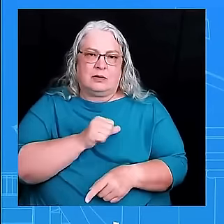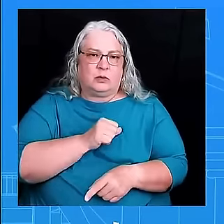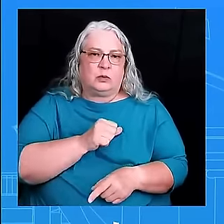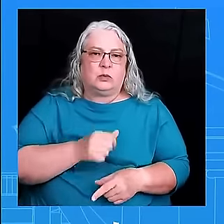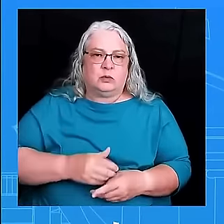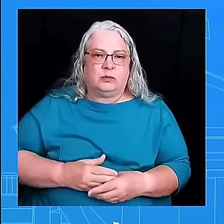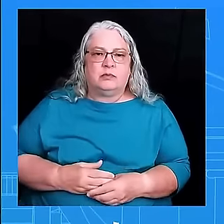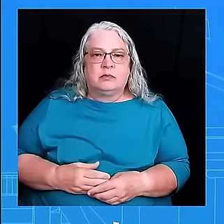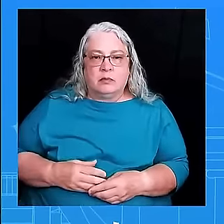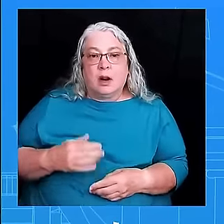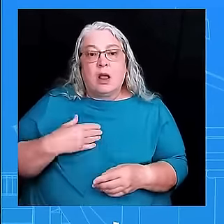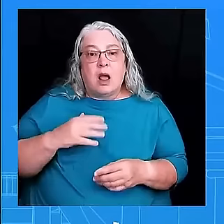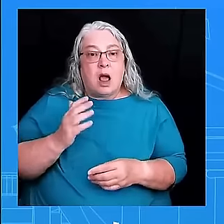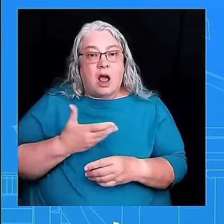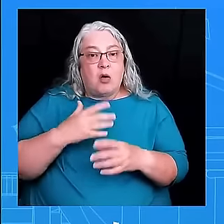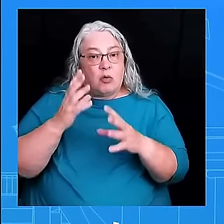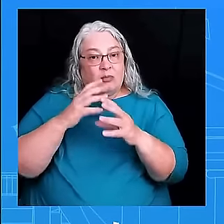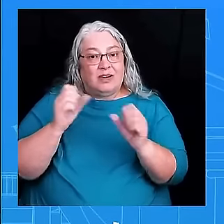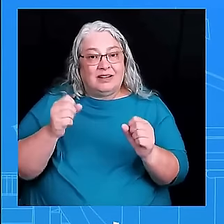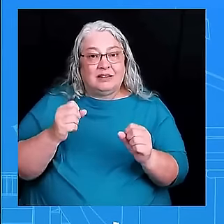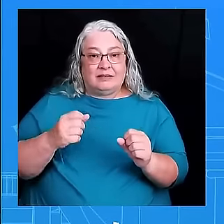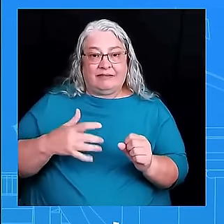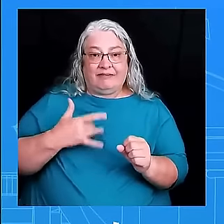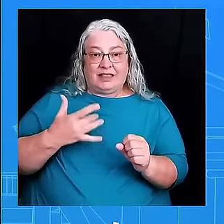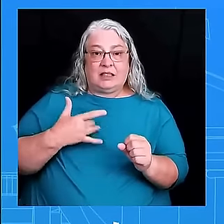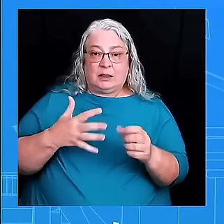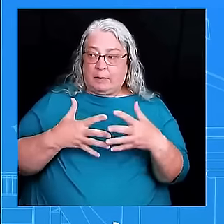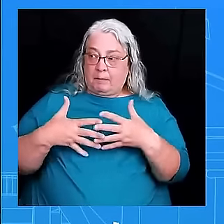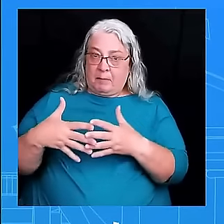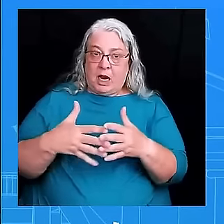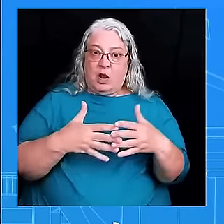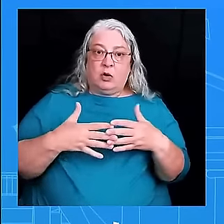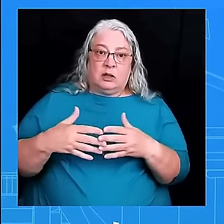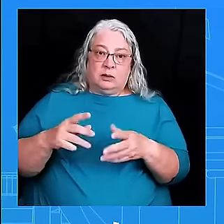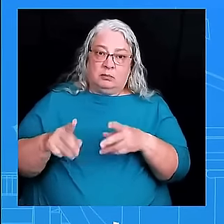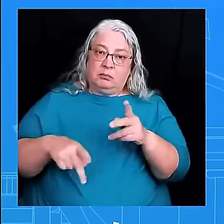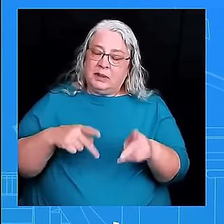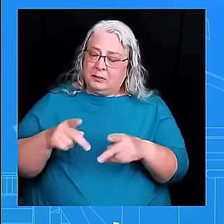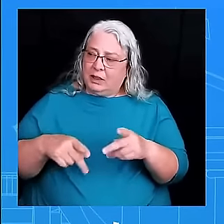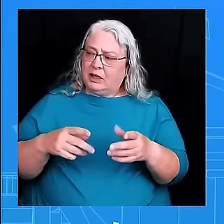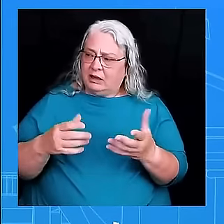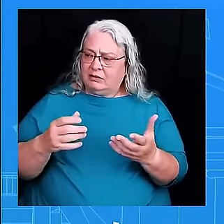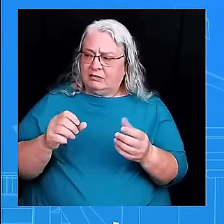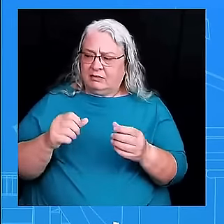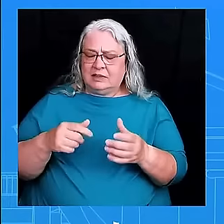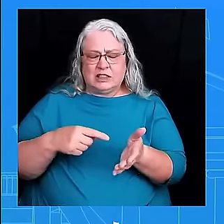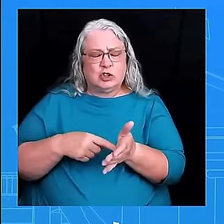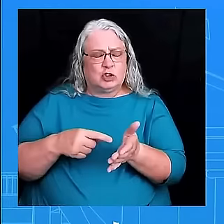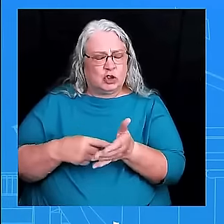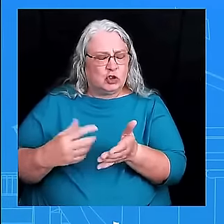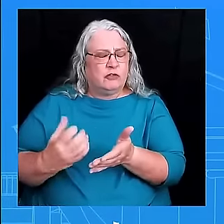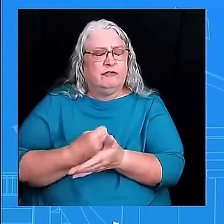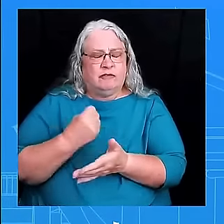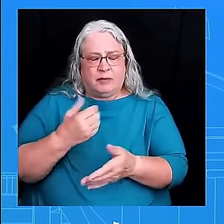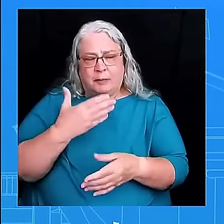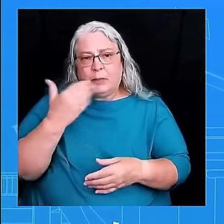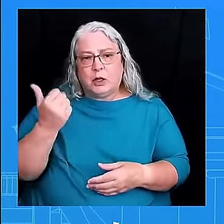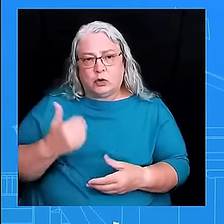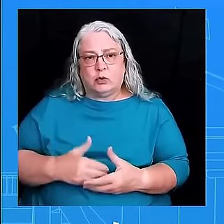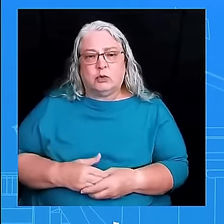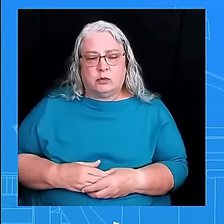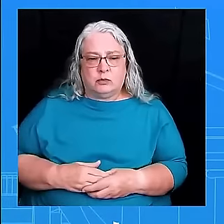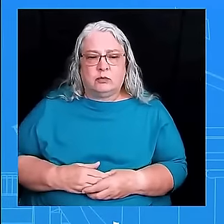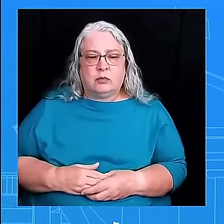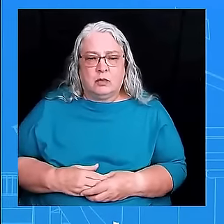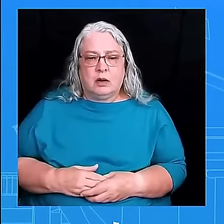have a president who has spent the last 4 years and more talking about unity, talking about respecting each other,